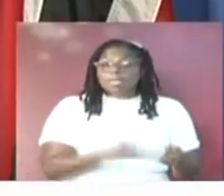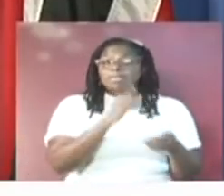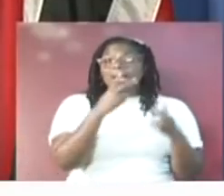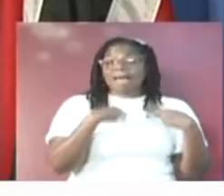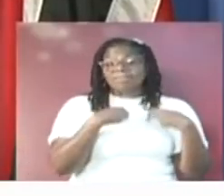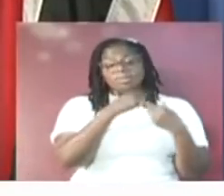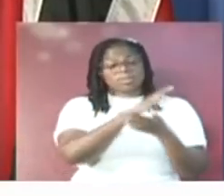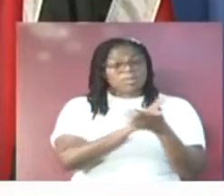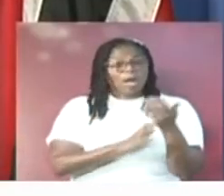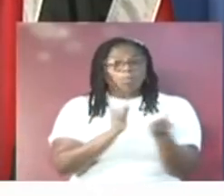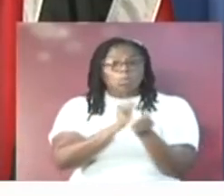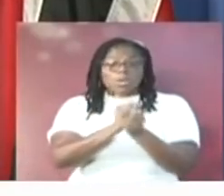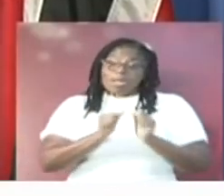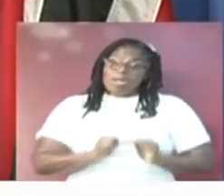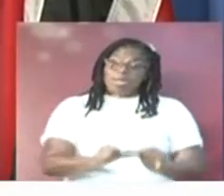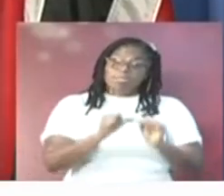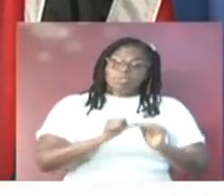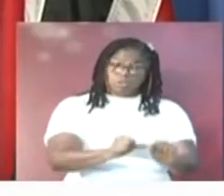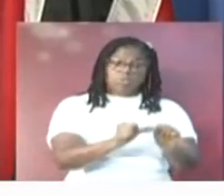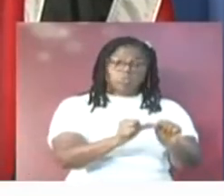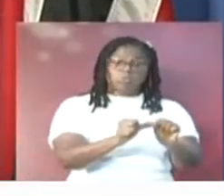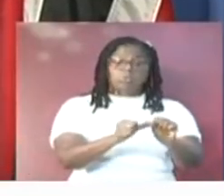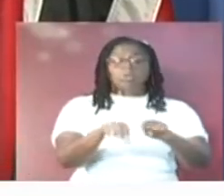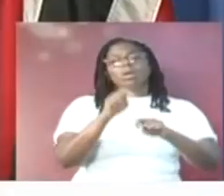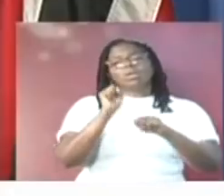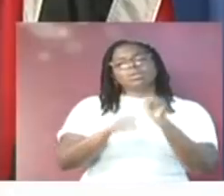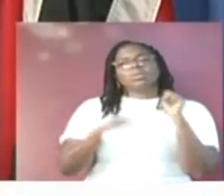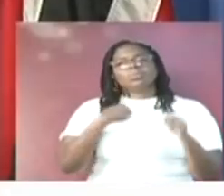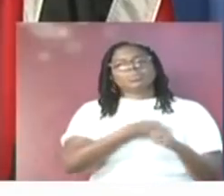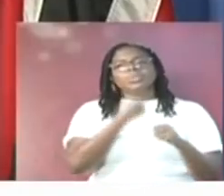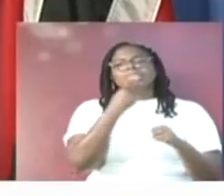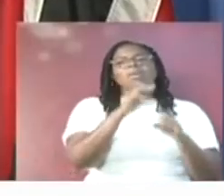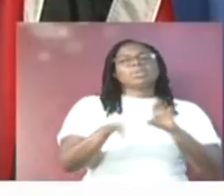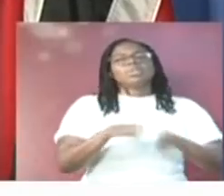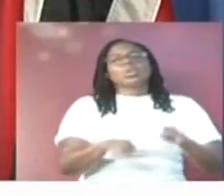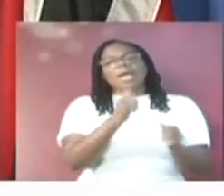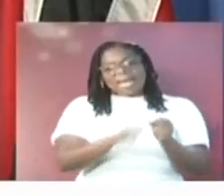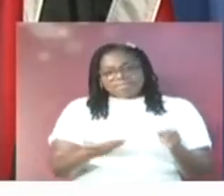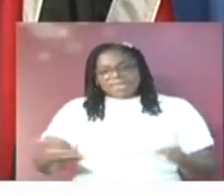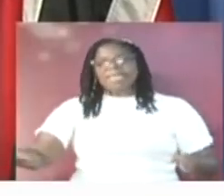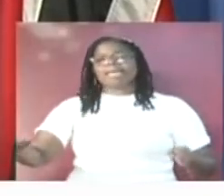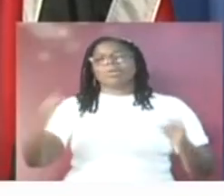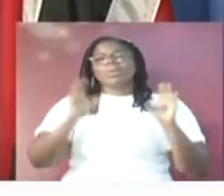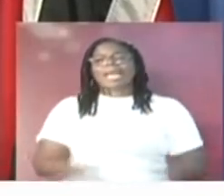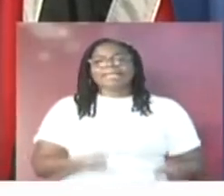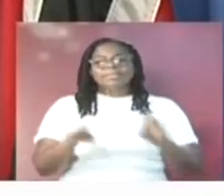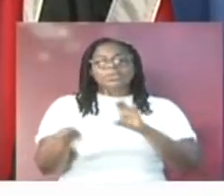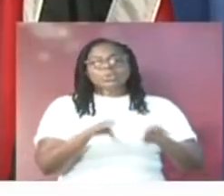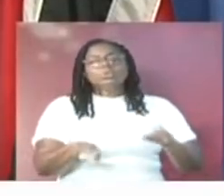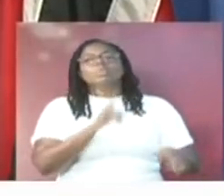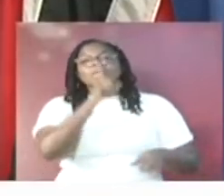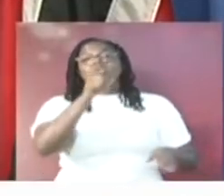we did say that we'll do everything possible to ensure